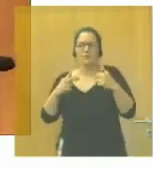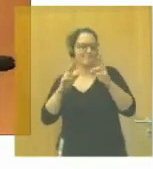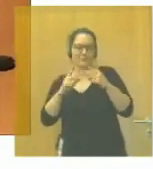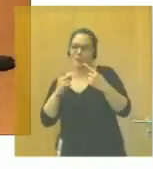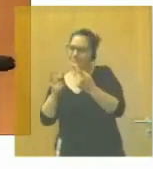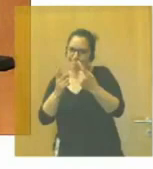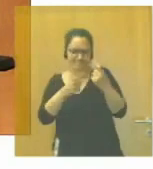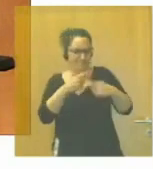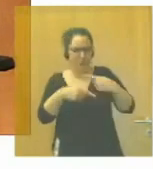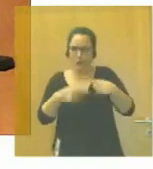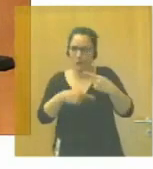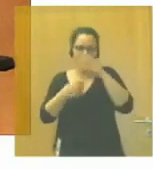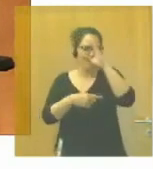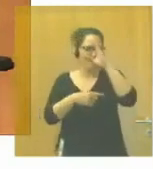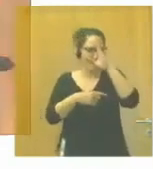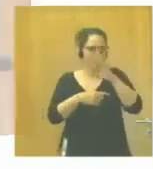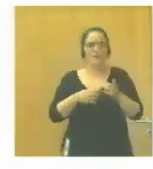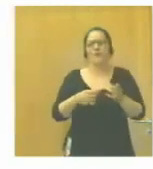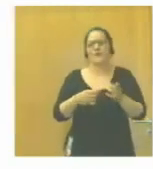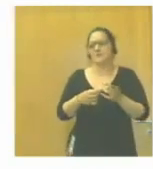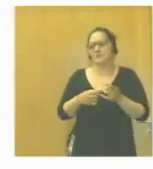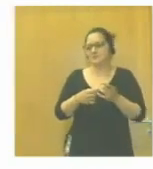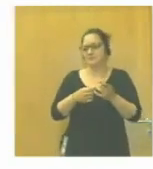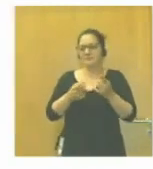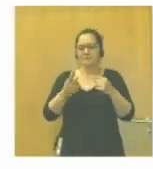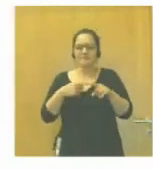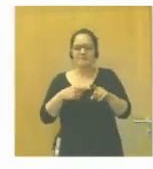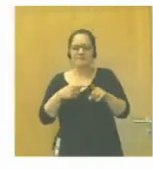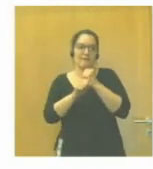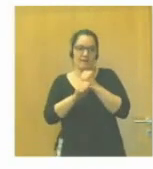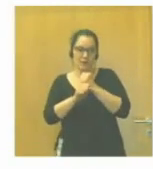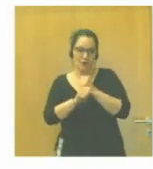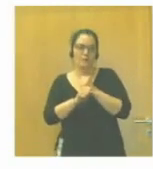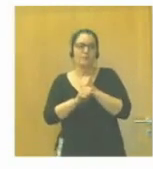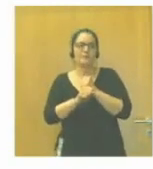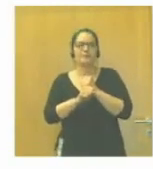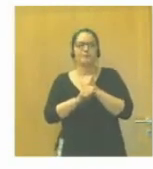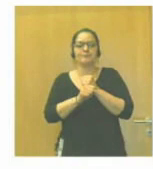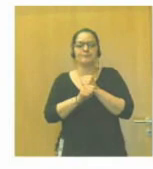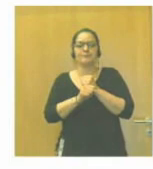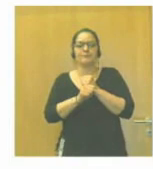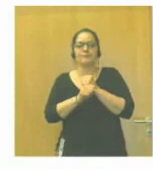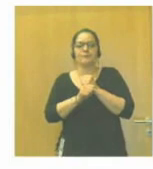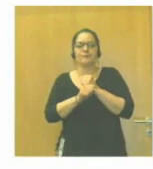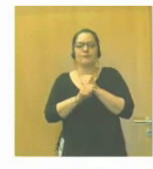global nonprofit. We work worldwide in health and education, economic